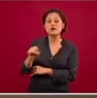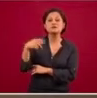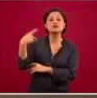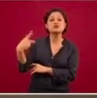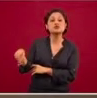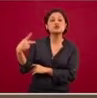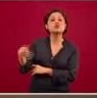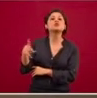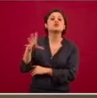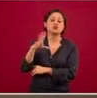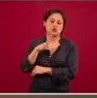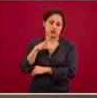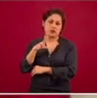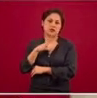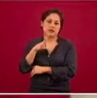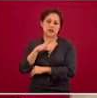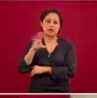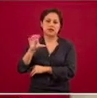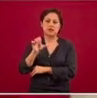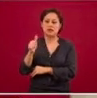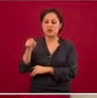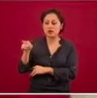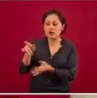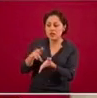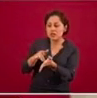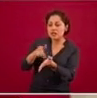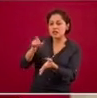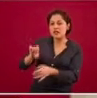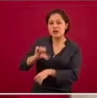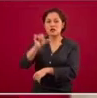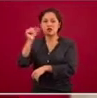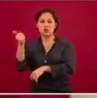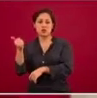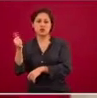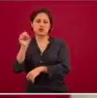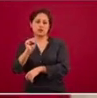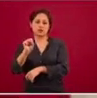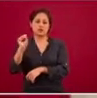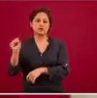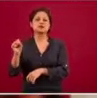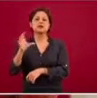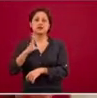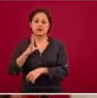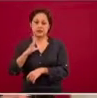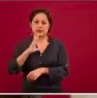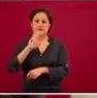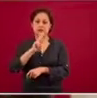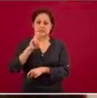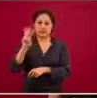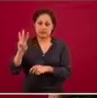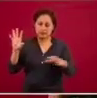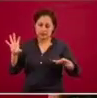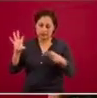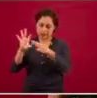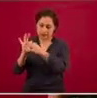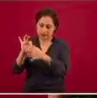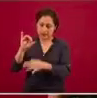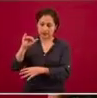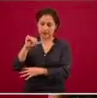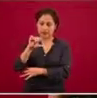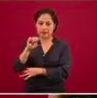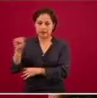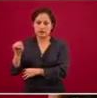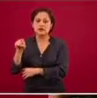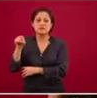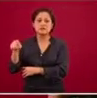nationally and the different institutions at the state level can all input their information and their data, so